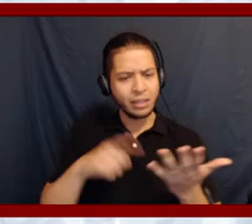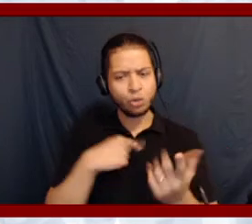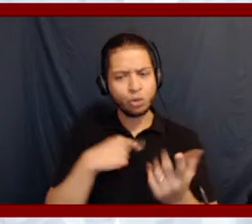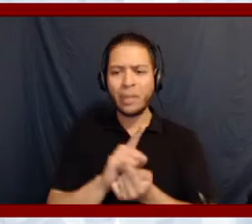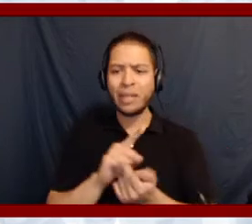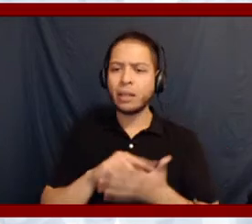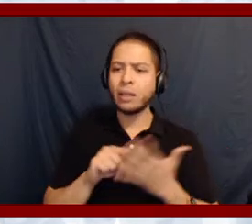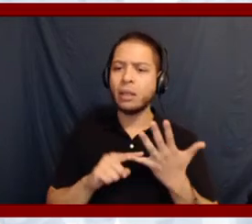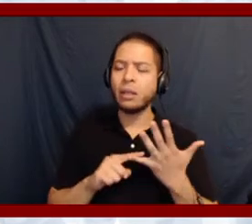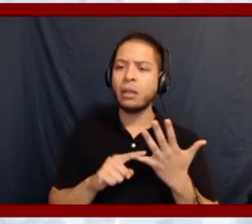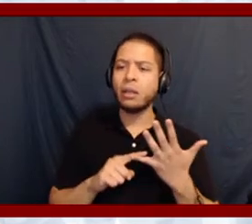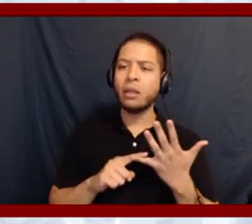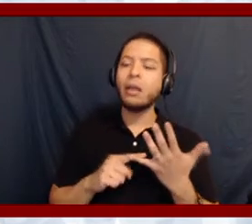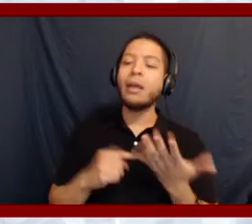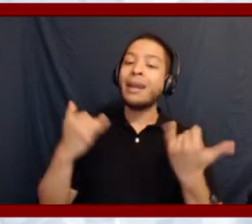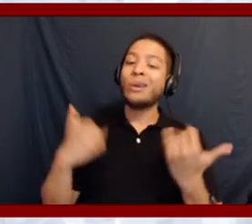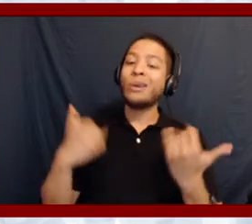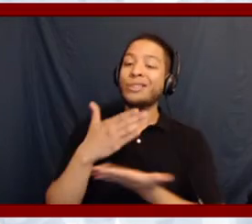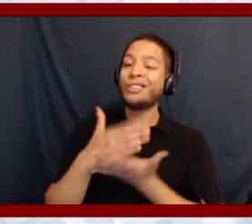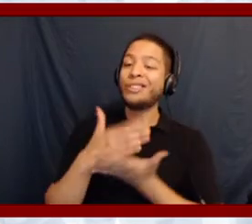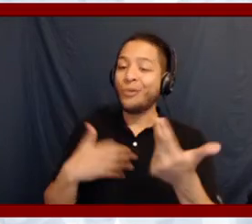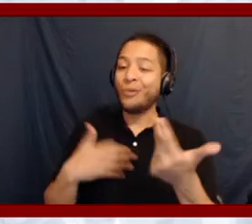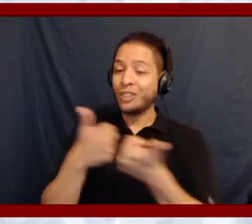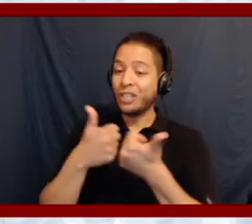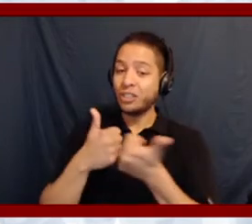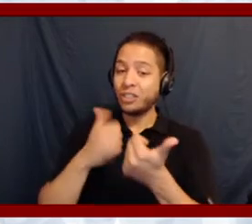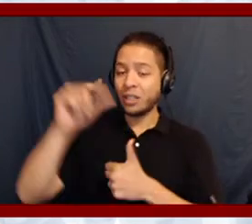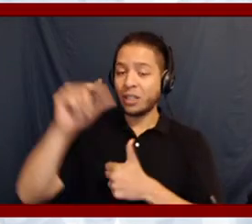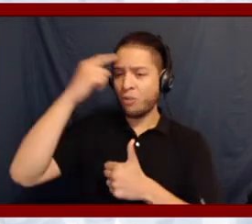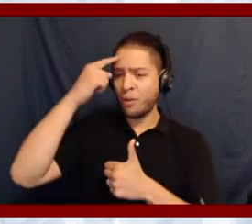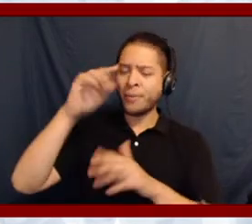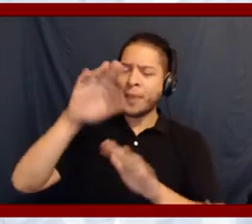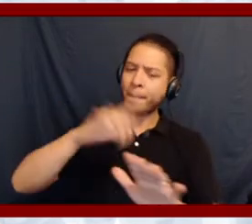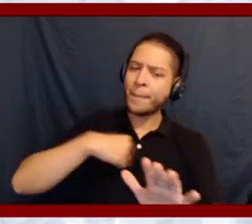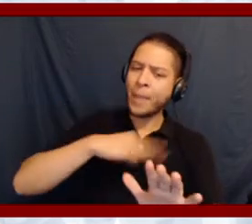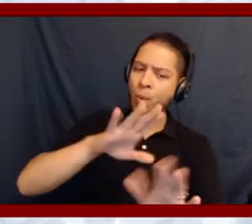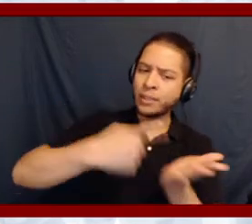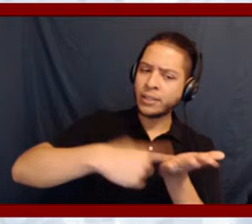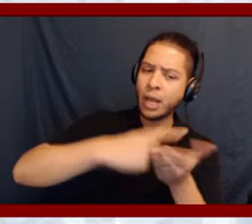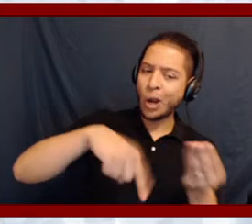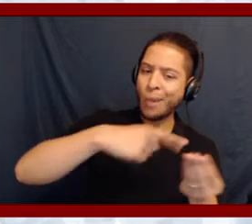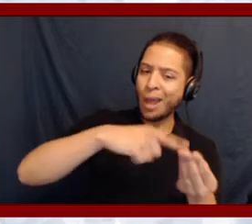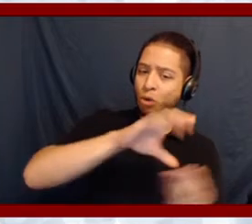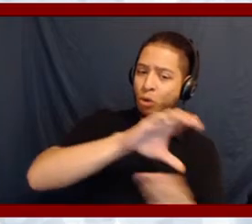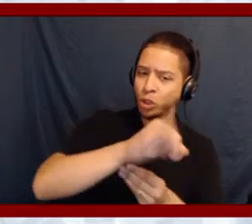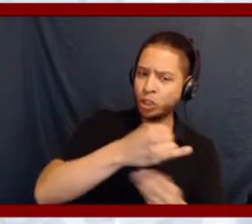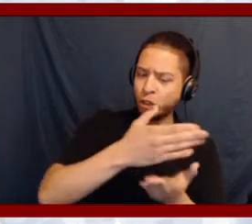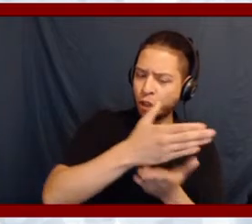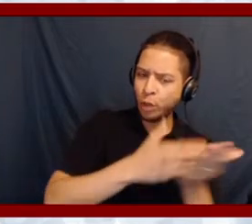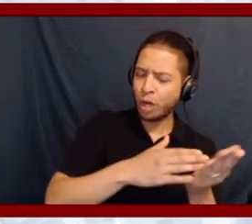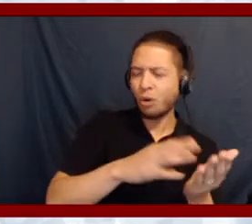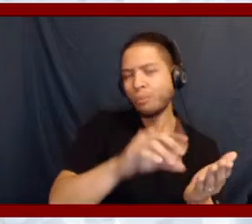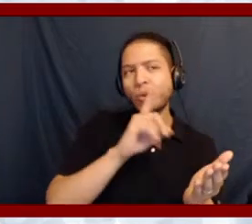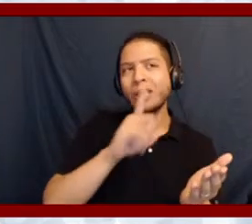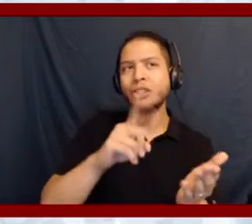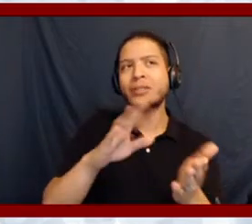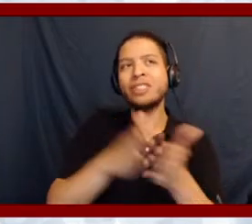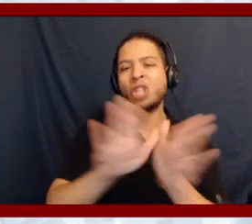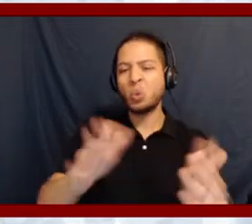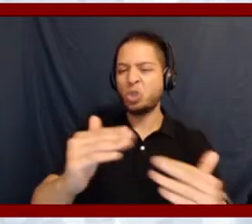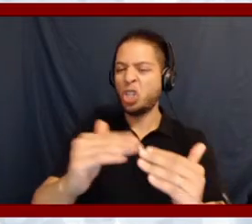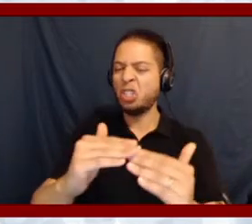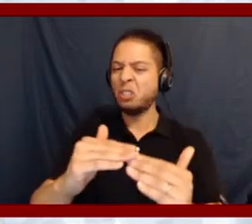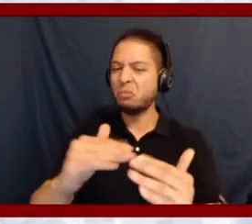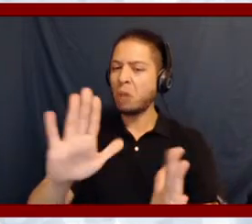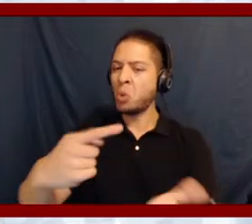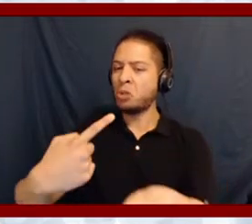side, and then I'll talk about the criminal justice side, or just the justice system side, put it that way. But so if you look